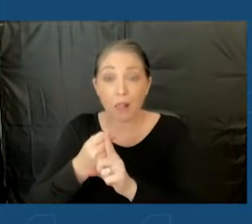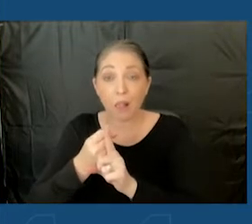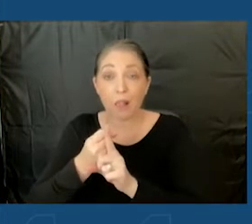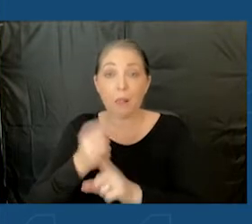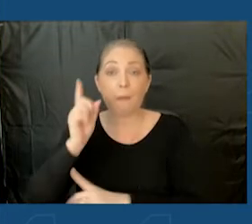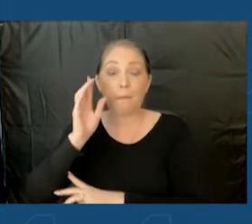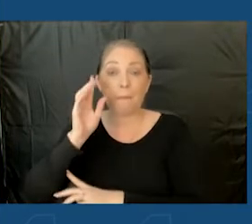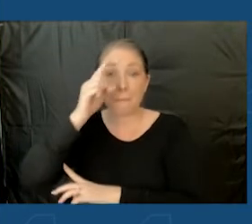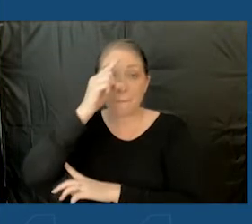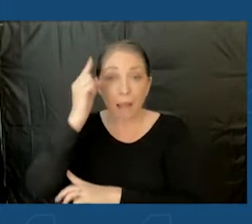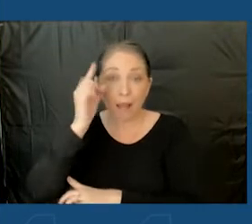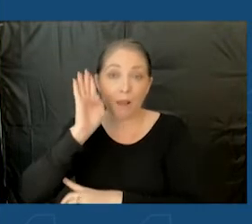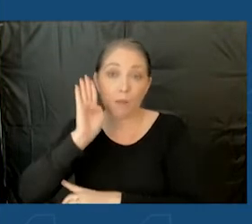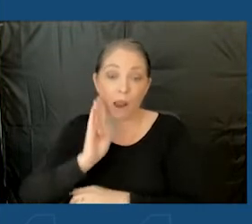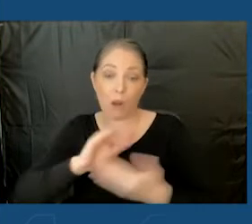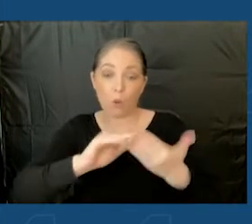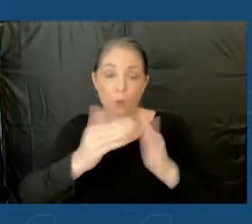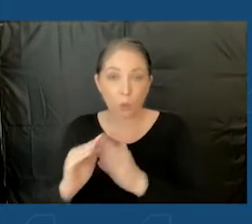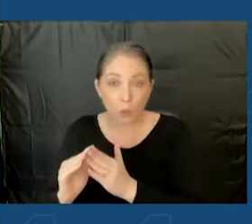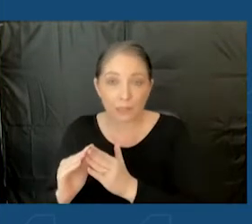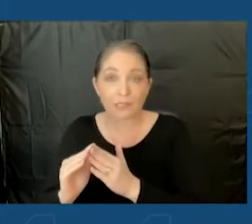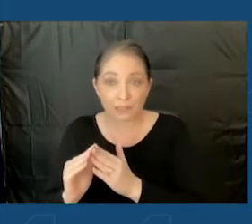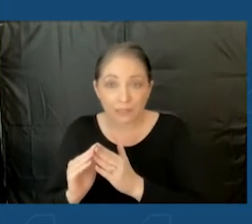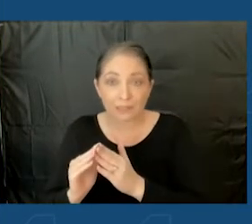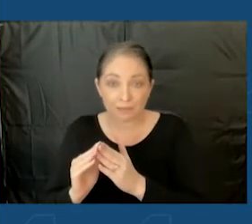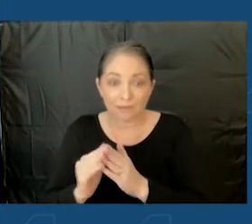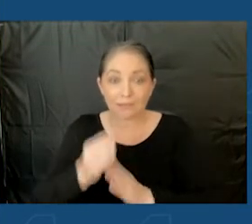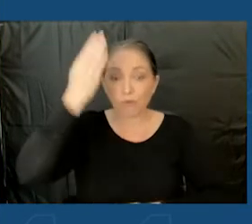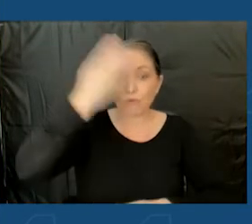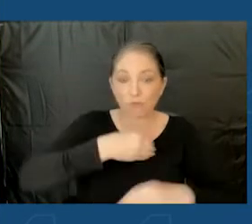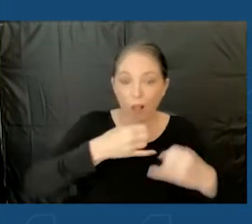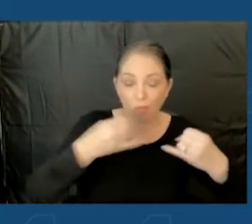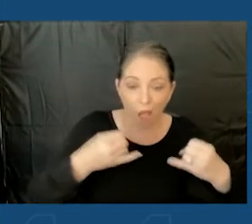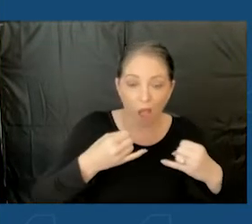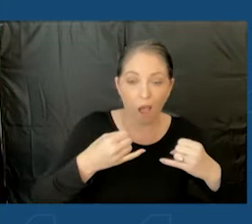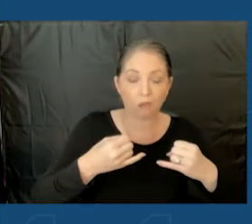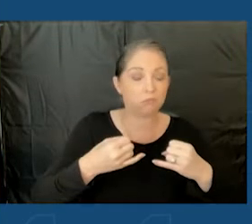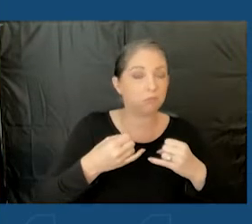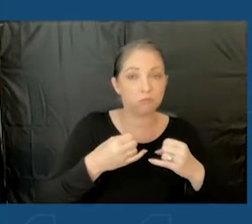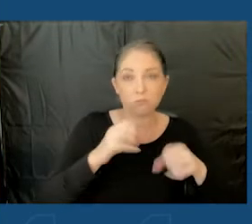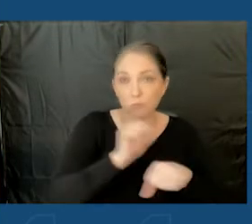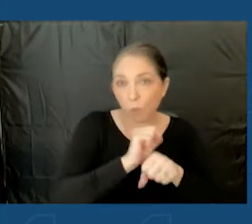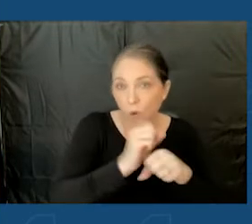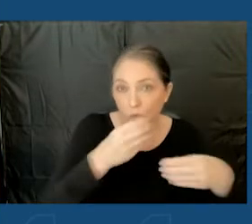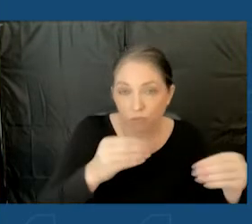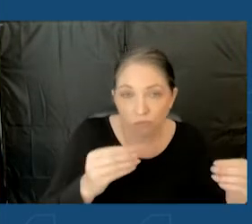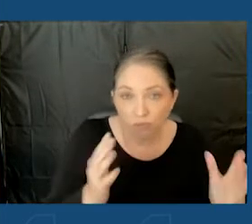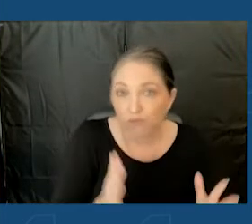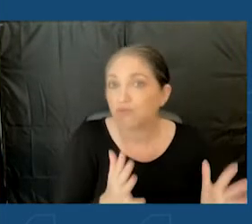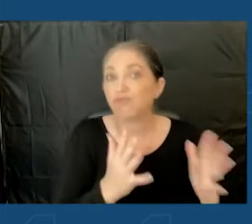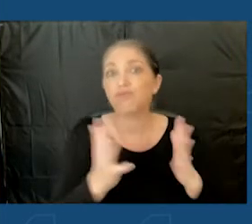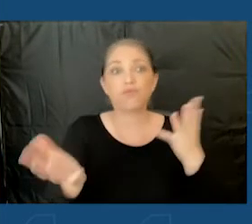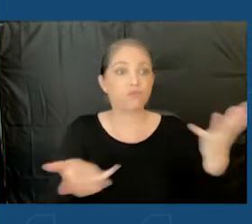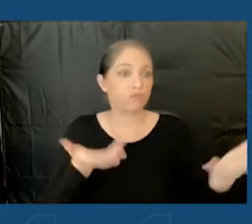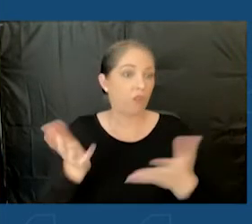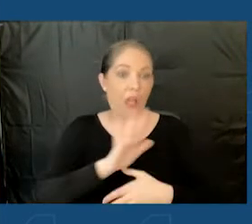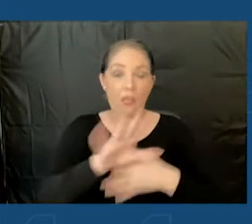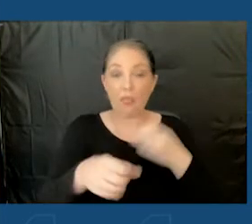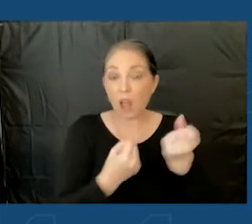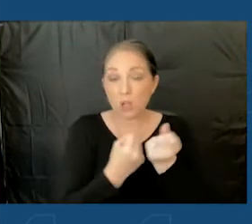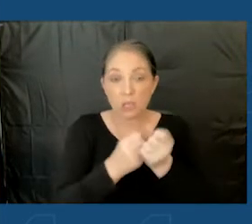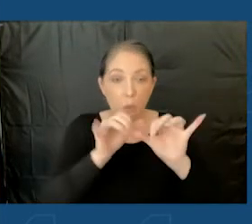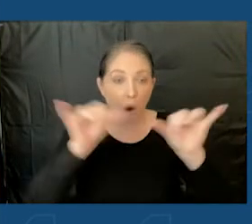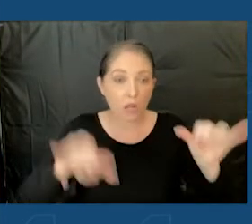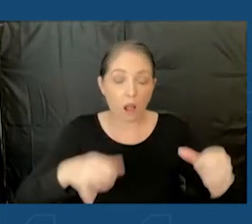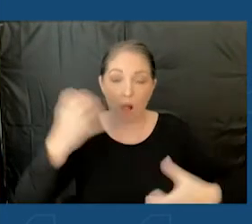workers, unfortunately the lower wage jobs, and their support system collapsed as well when the child care centers had to